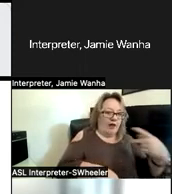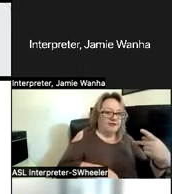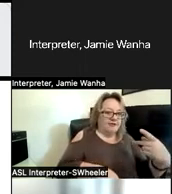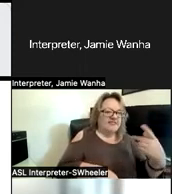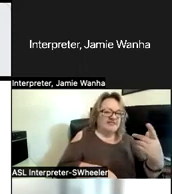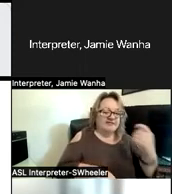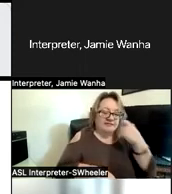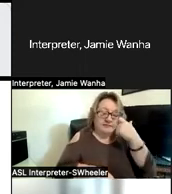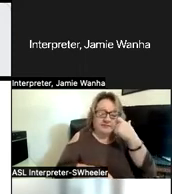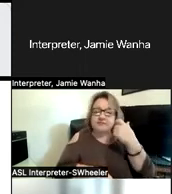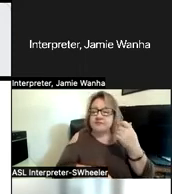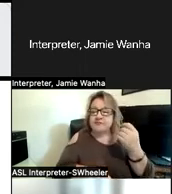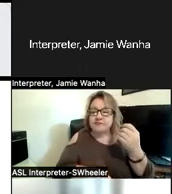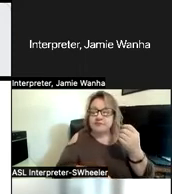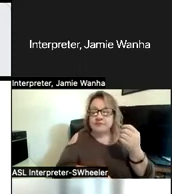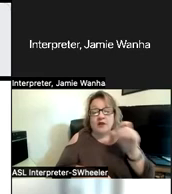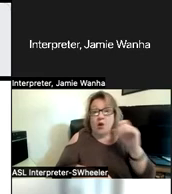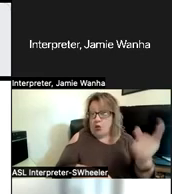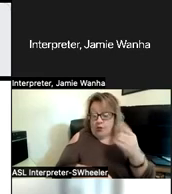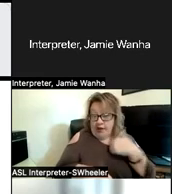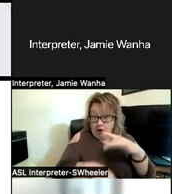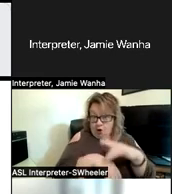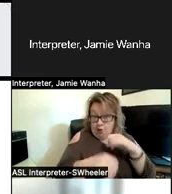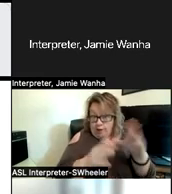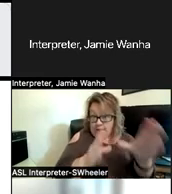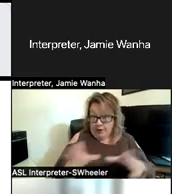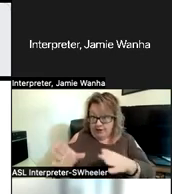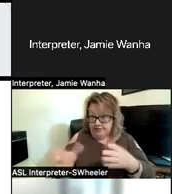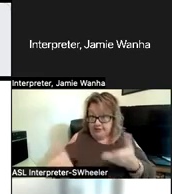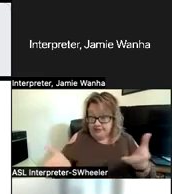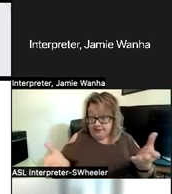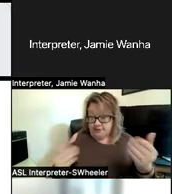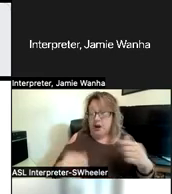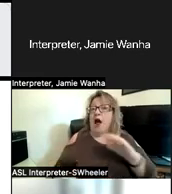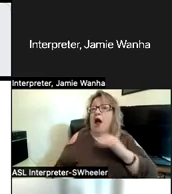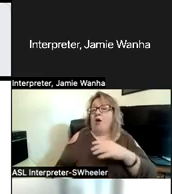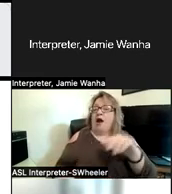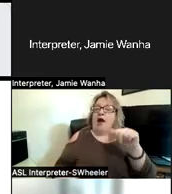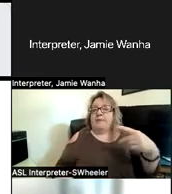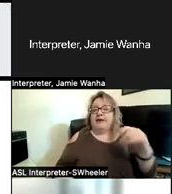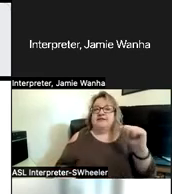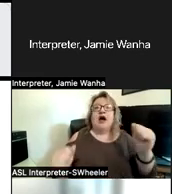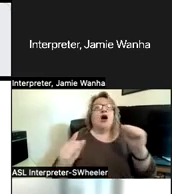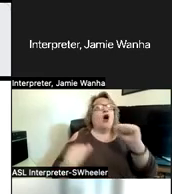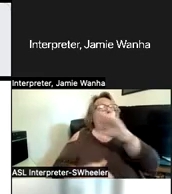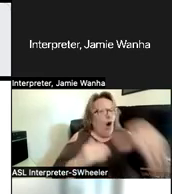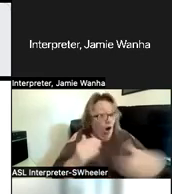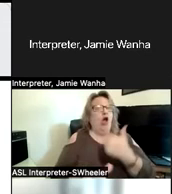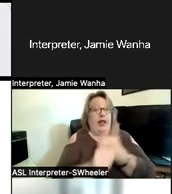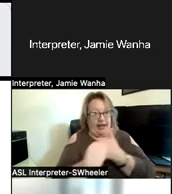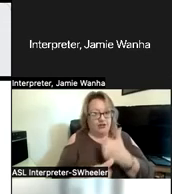state. Not only do we have earthquake preparedness materials, but our app is an all hazards app. So not